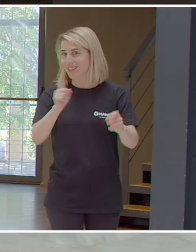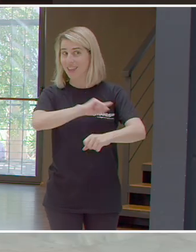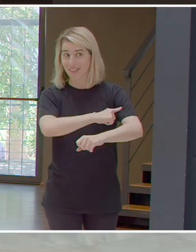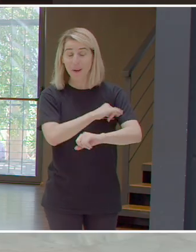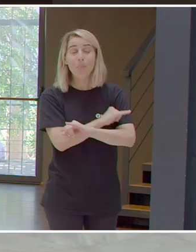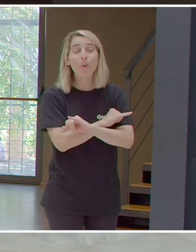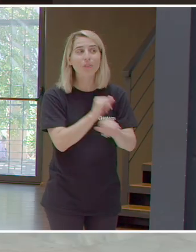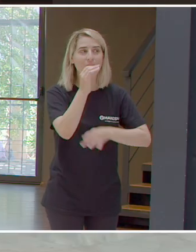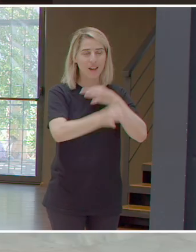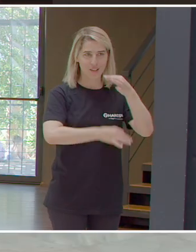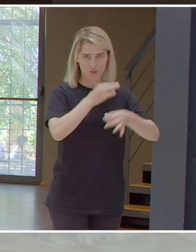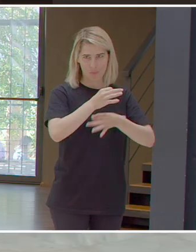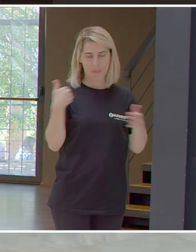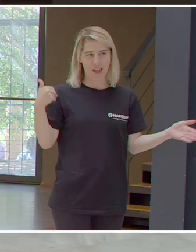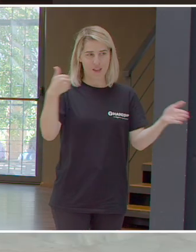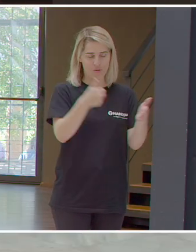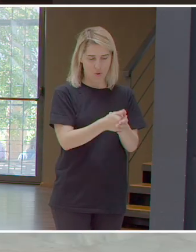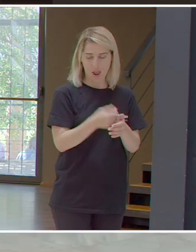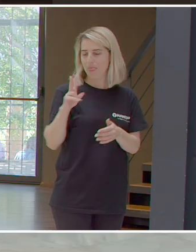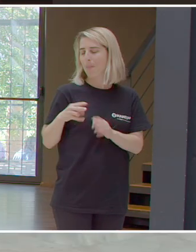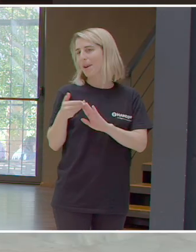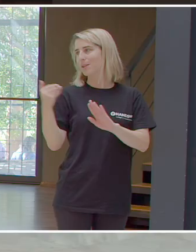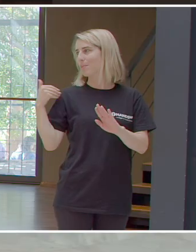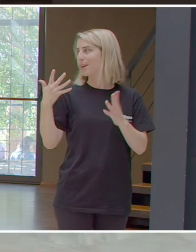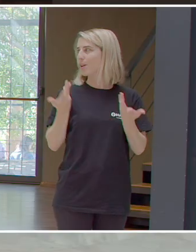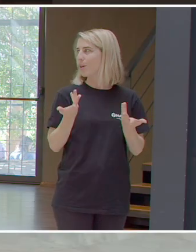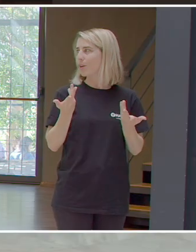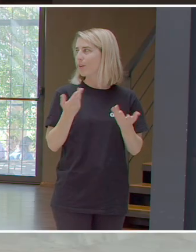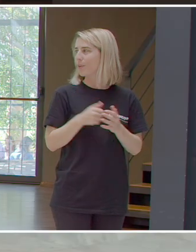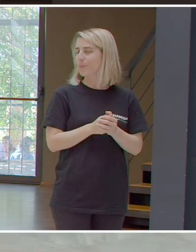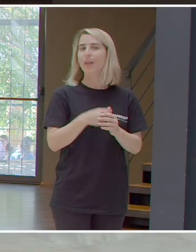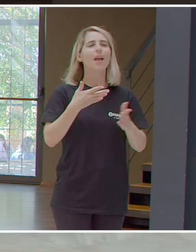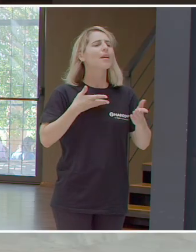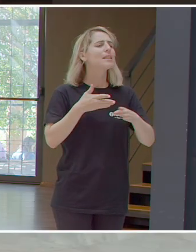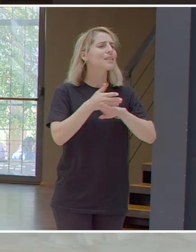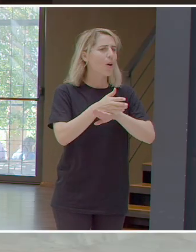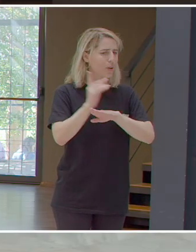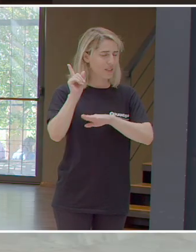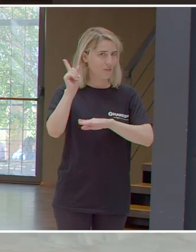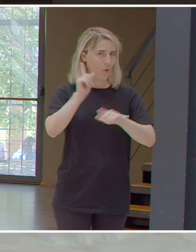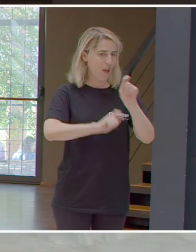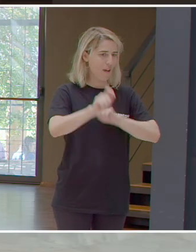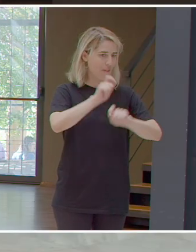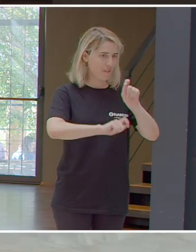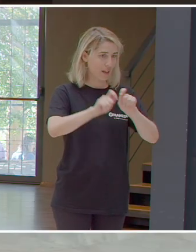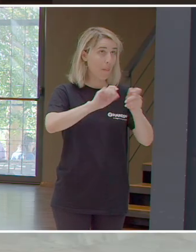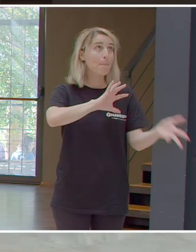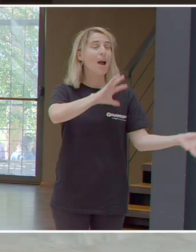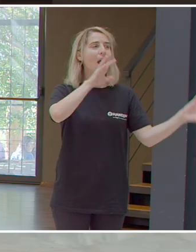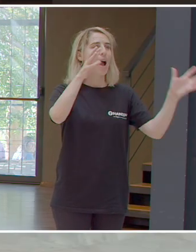doctor yet. 2 days ago, I just want to make a short intro into this, has been a